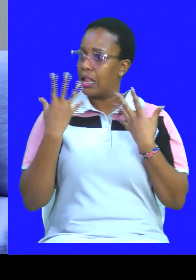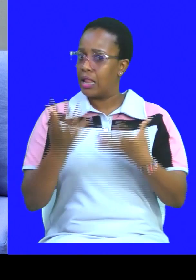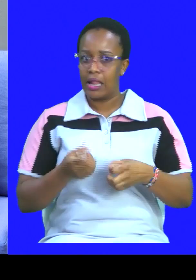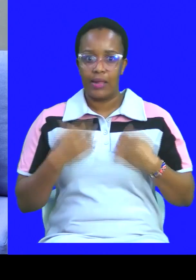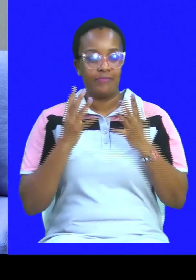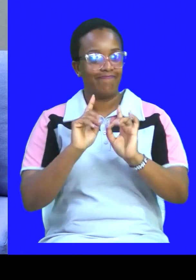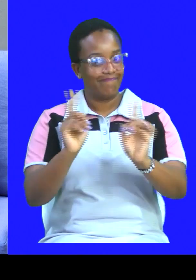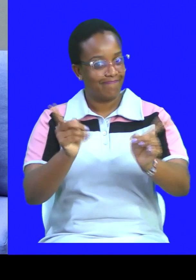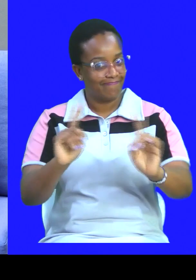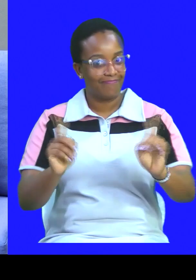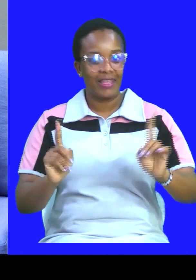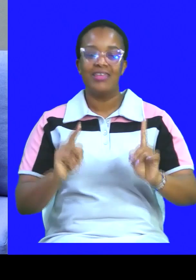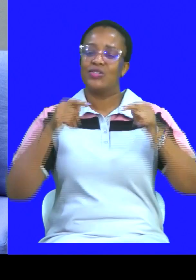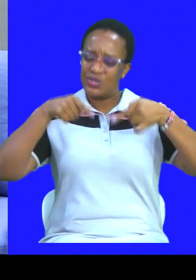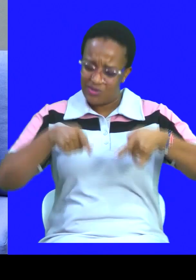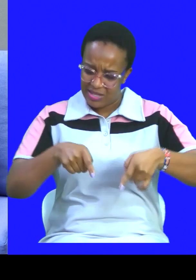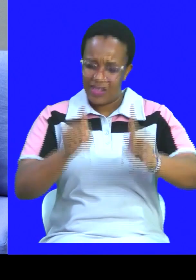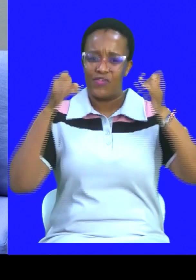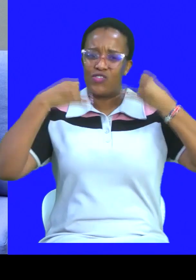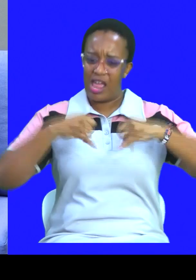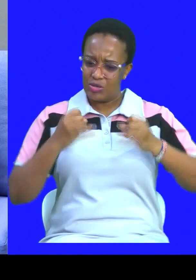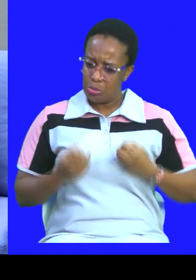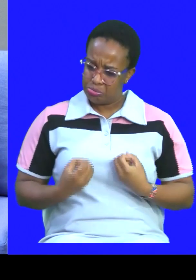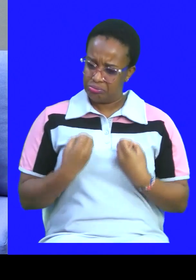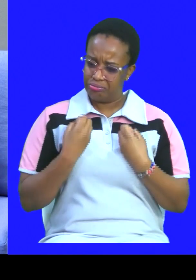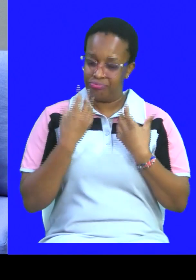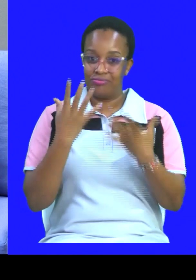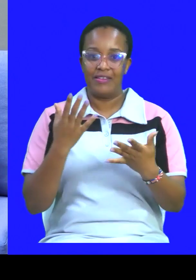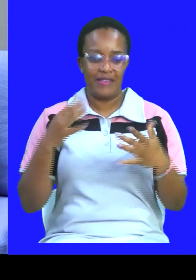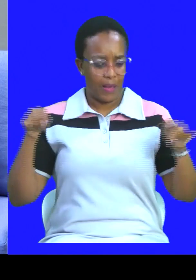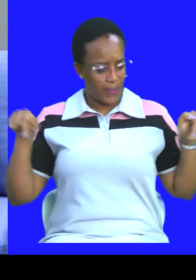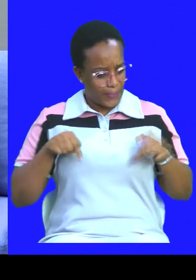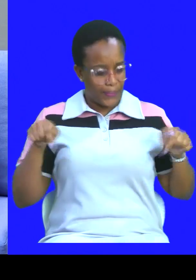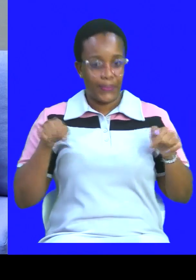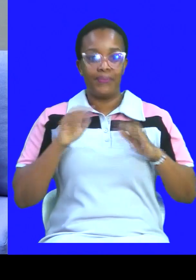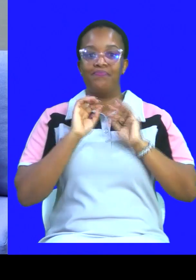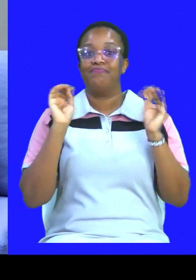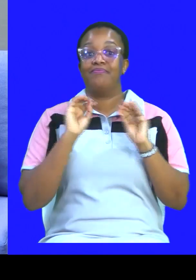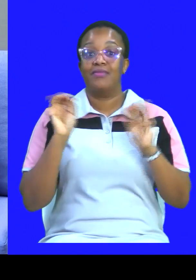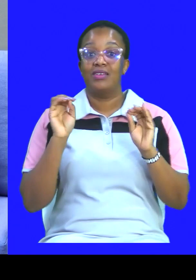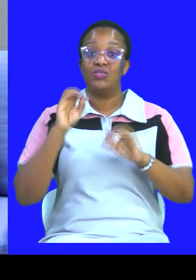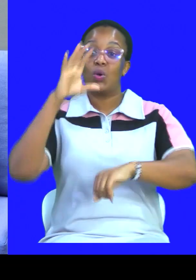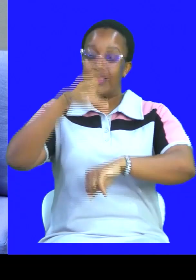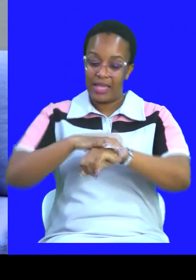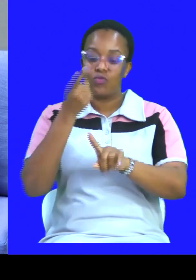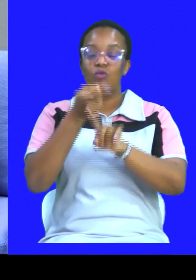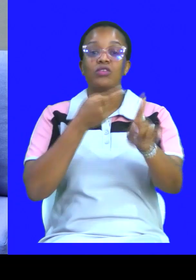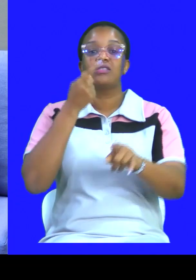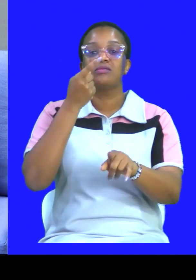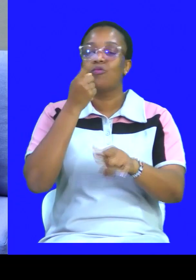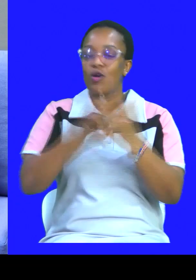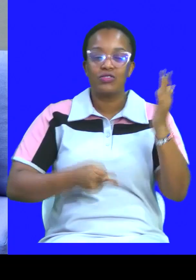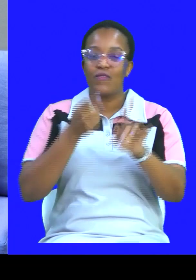can. You need to take up spaces. Do not be afraid to acquire what you feel is yours, and it